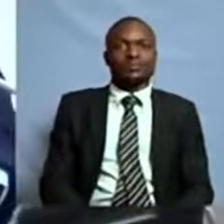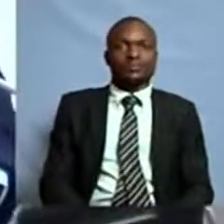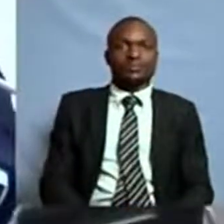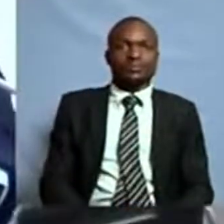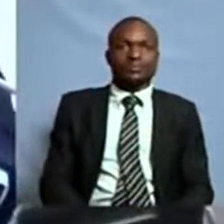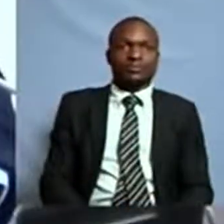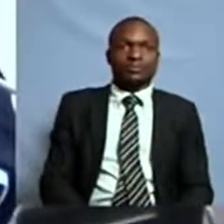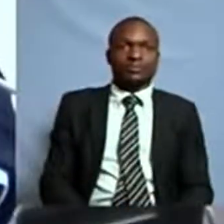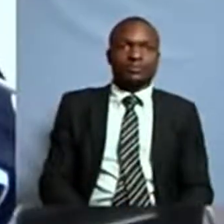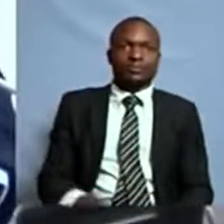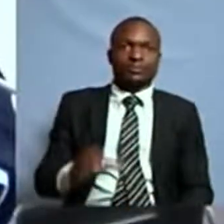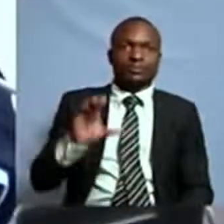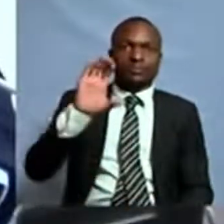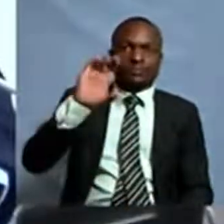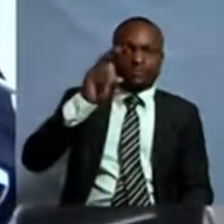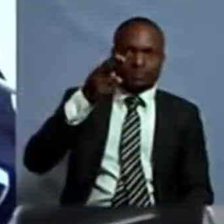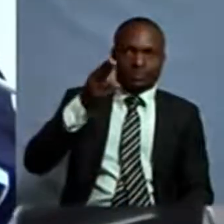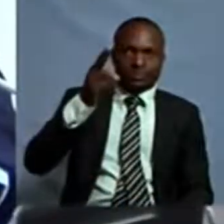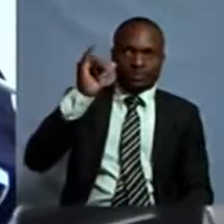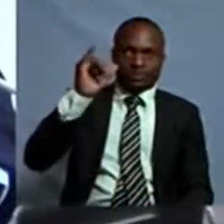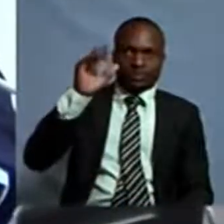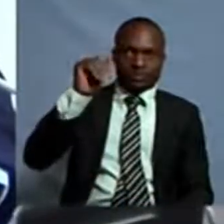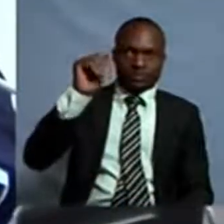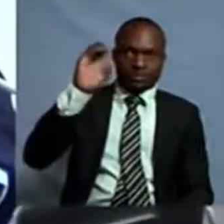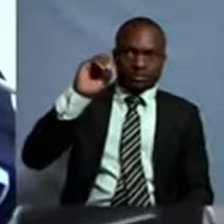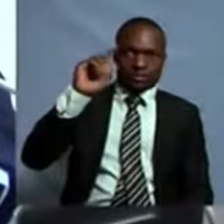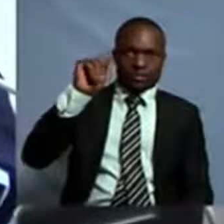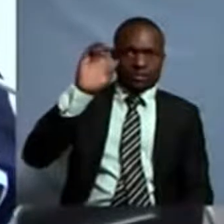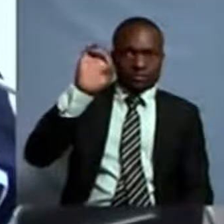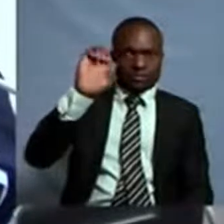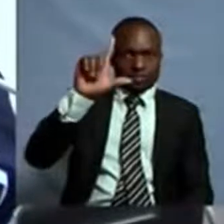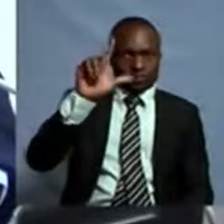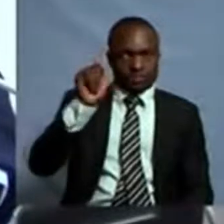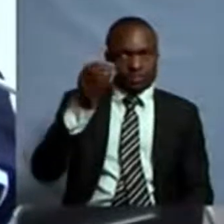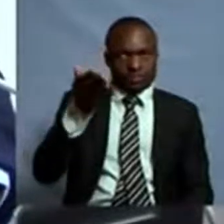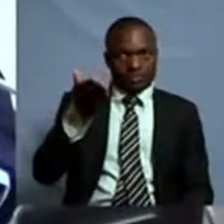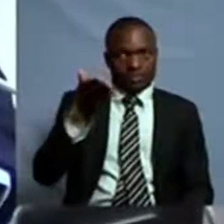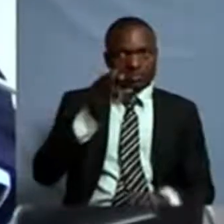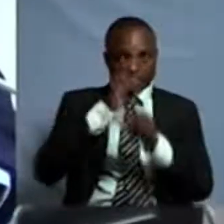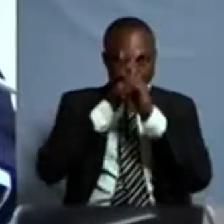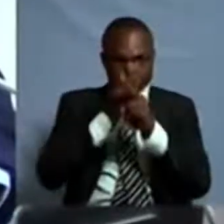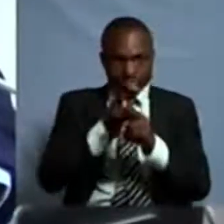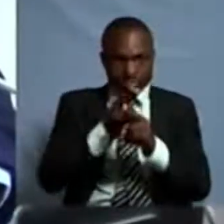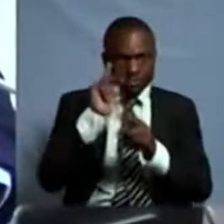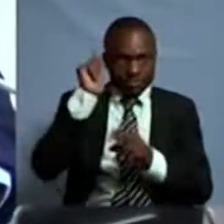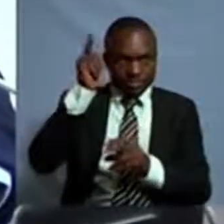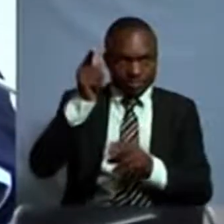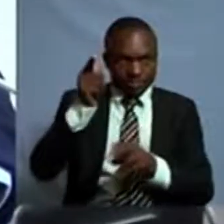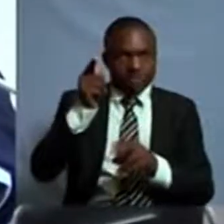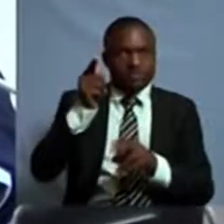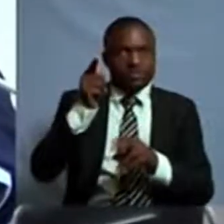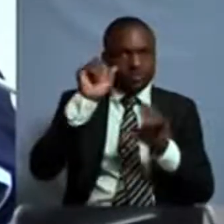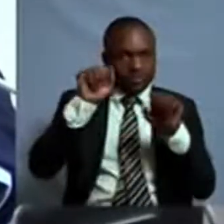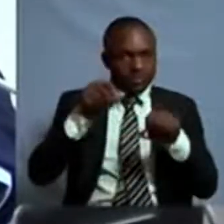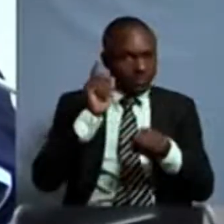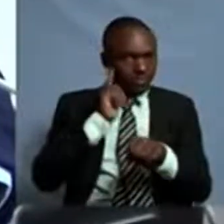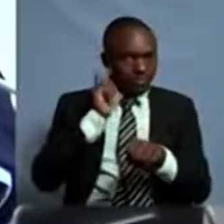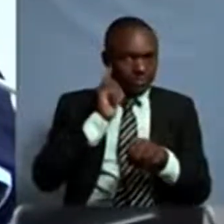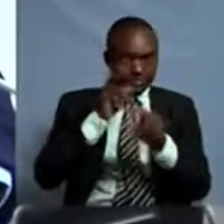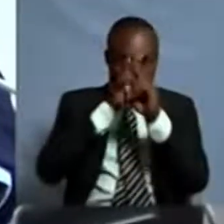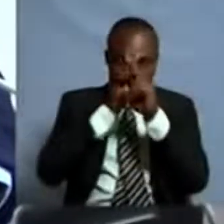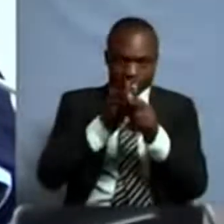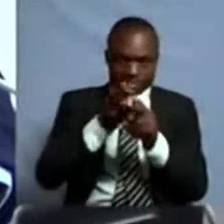Honorable Ronald Chitotera there among us. Okay, at a later stage, we may hear from Honorable